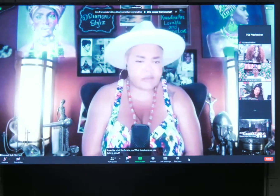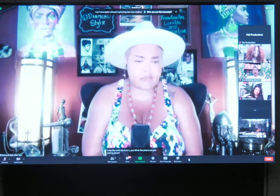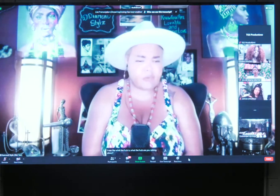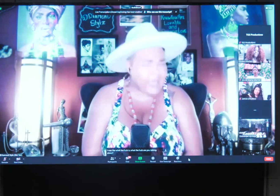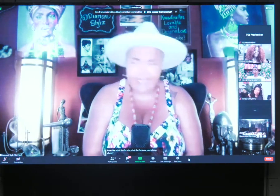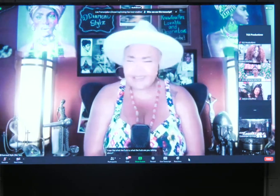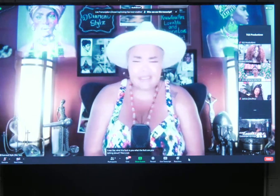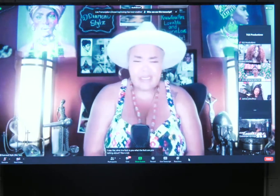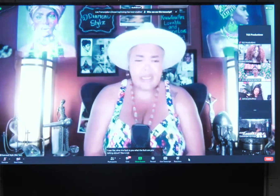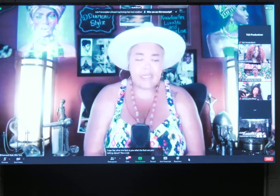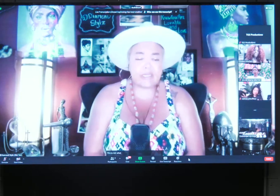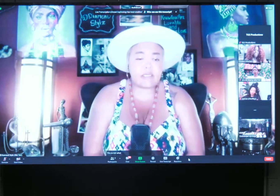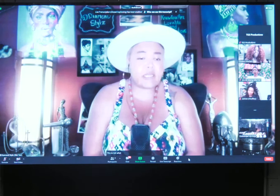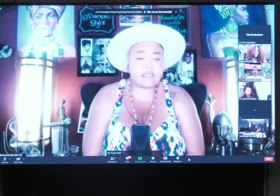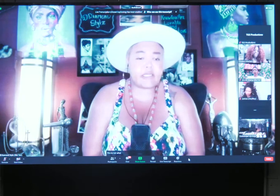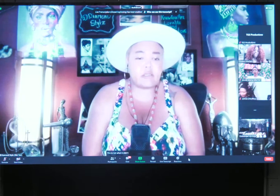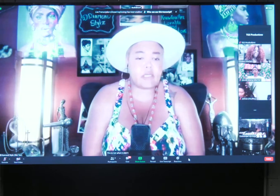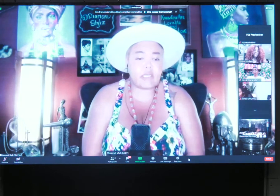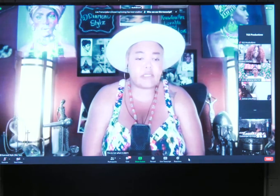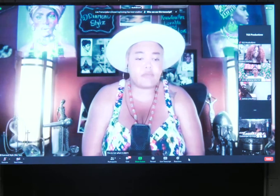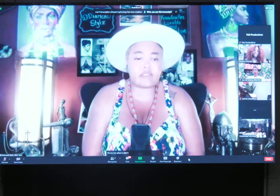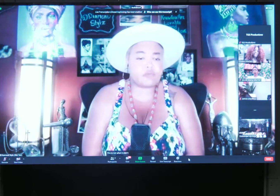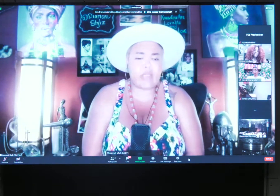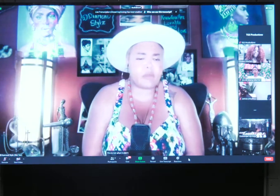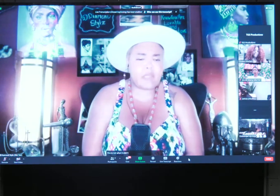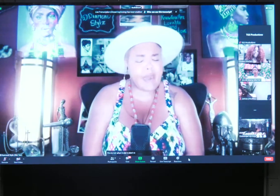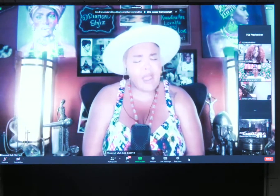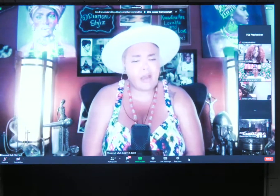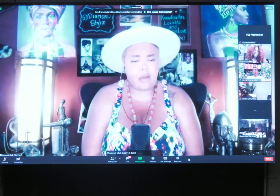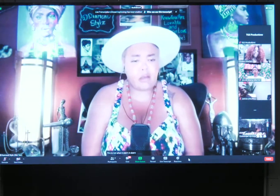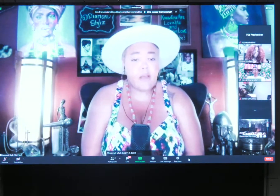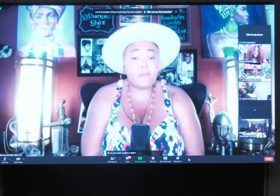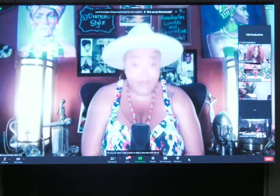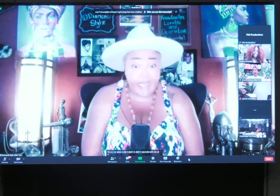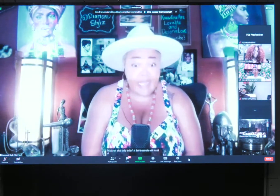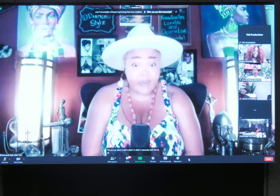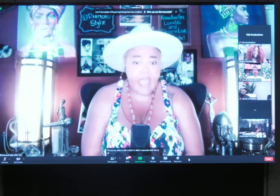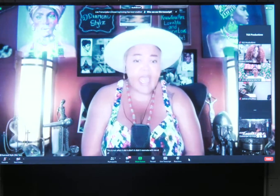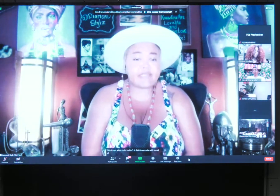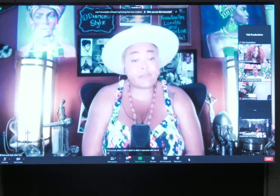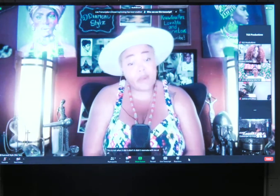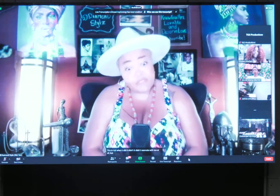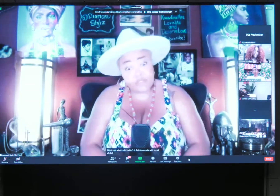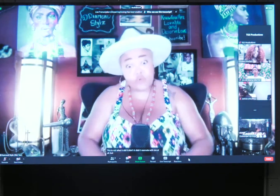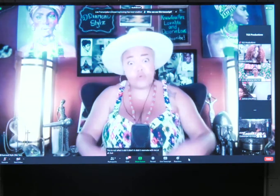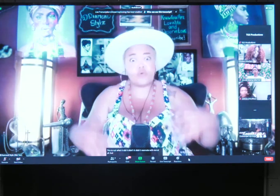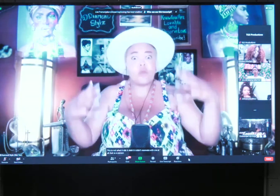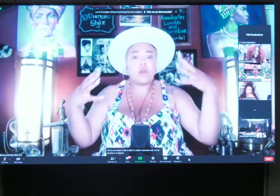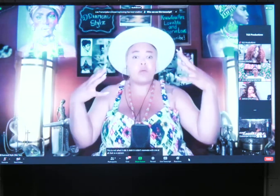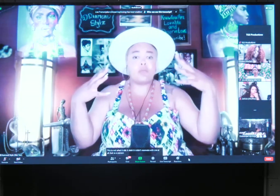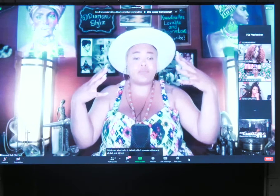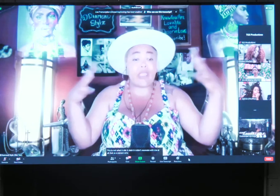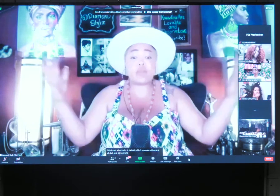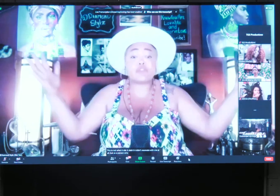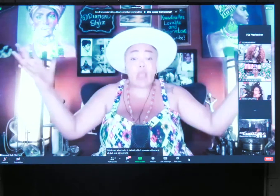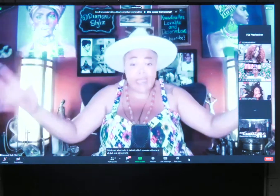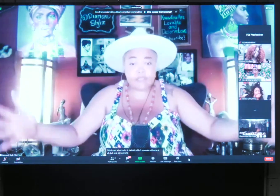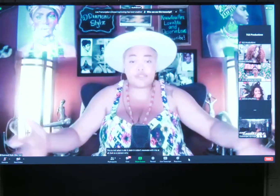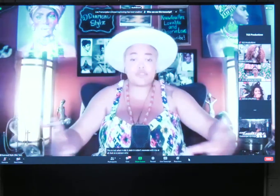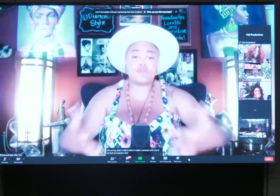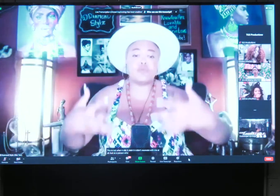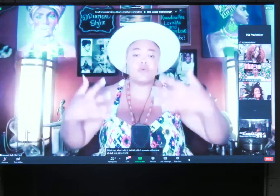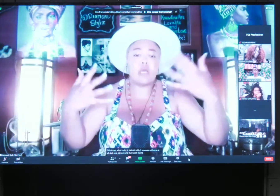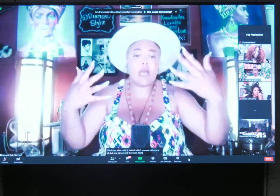not what? It didn't resonate with me at all. But as a person who they were